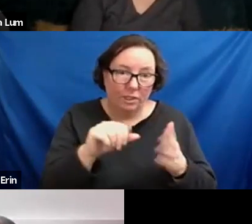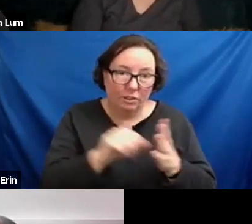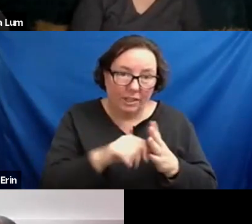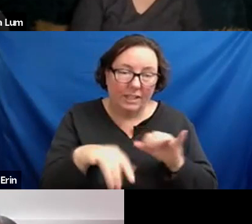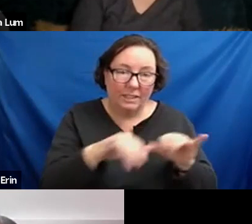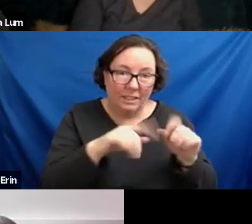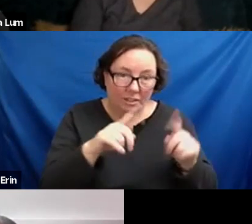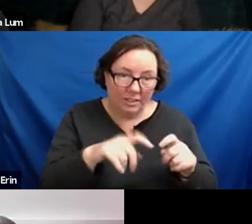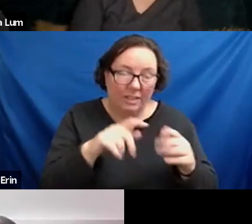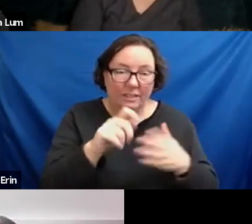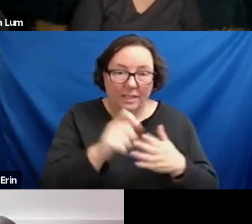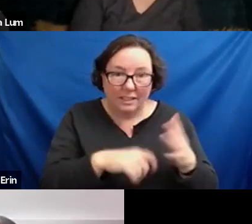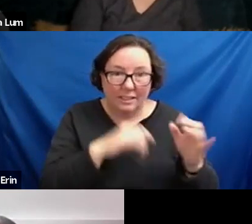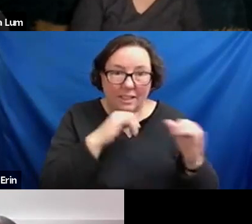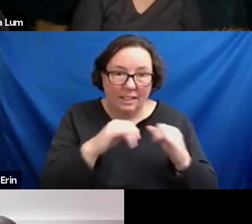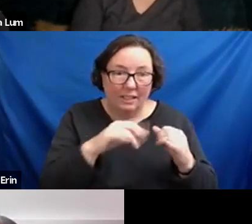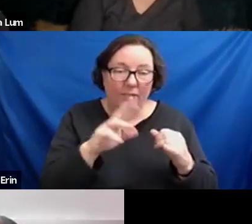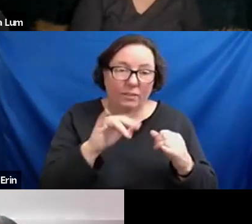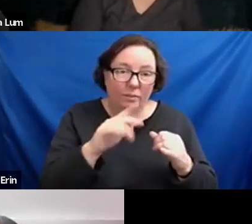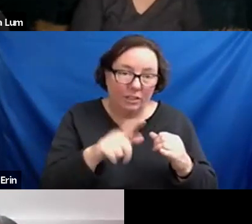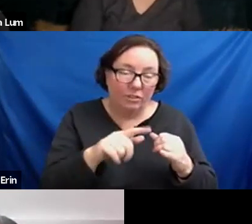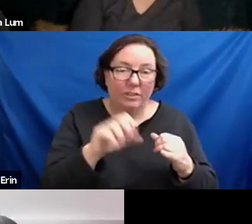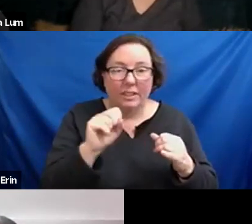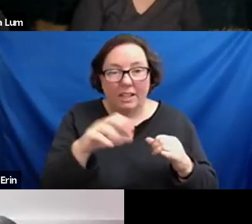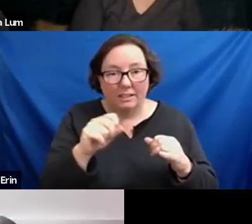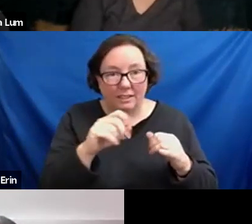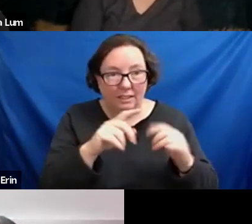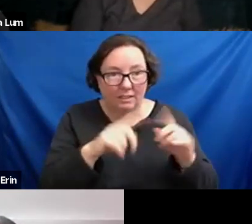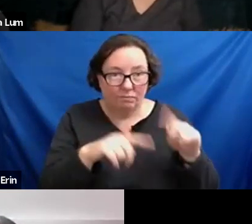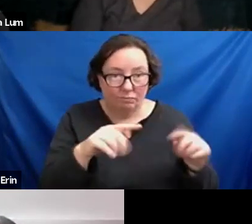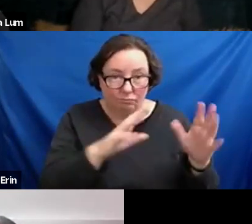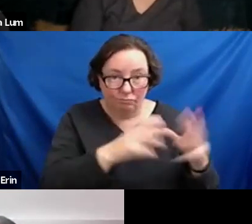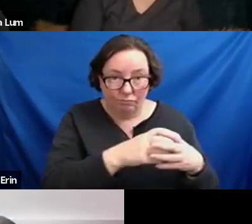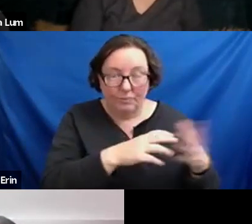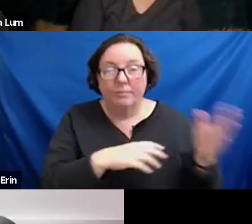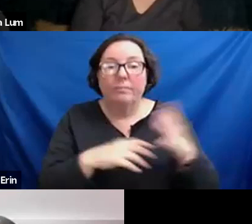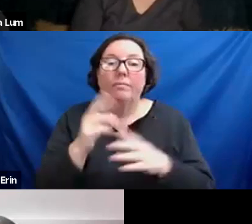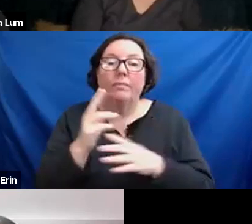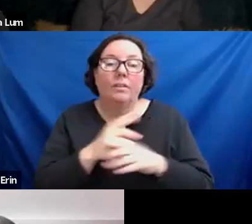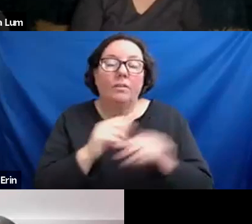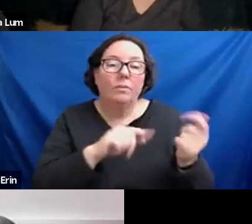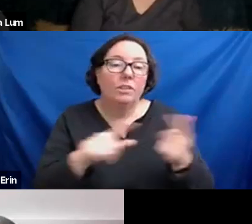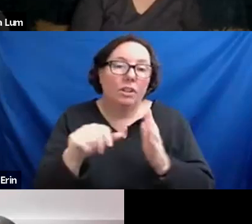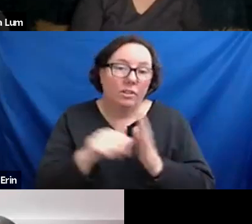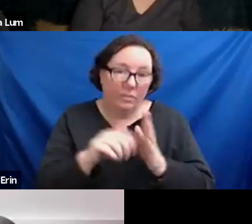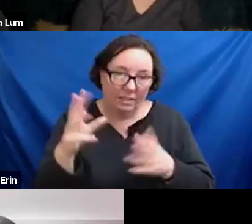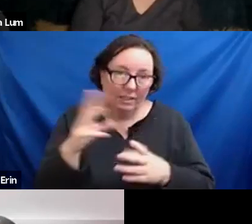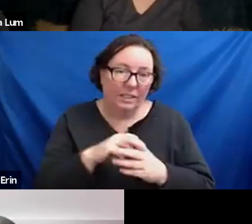test, essays, interviews, and racial and socioeconomics. 2, consider using all grades, including